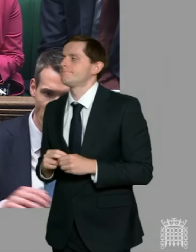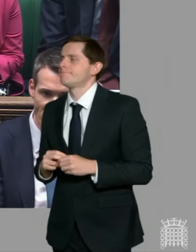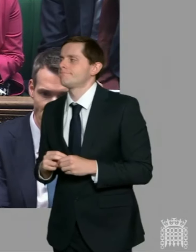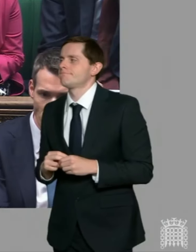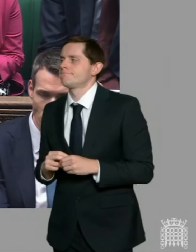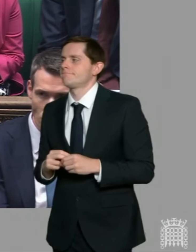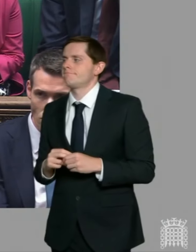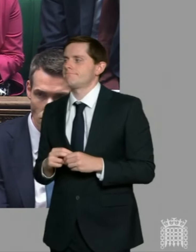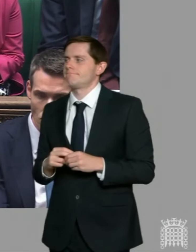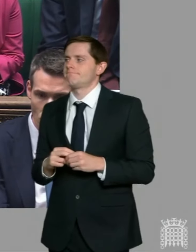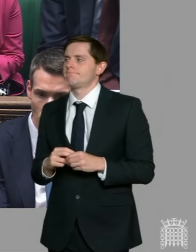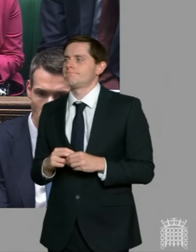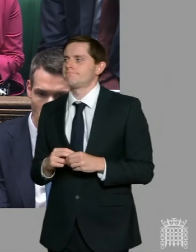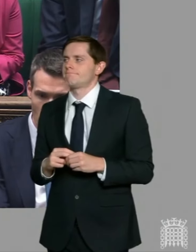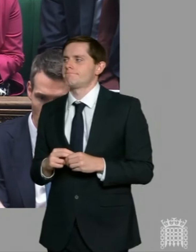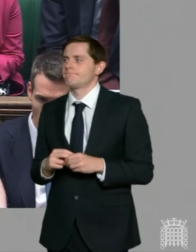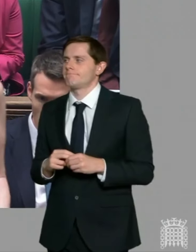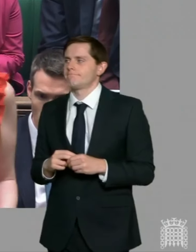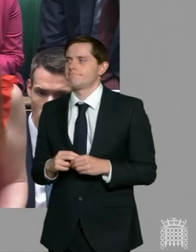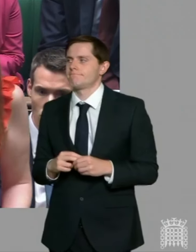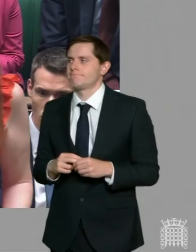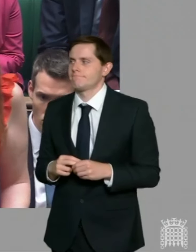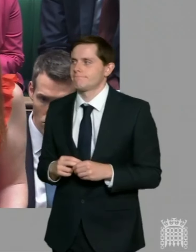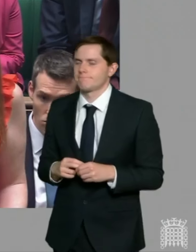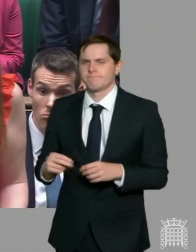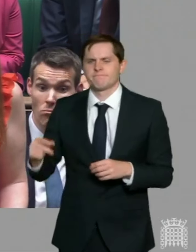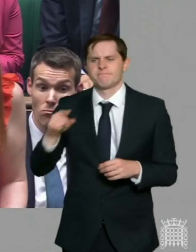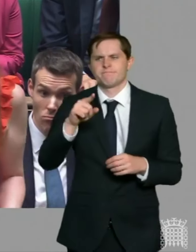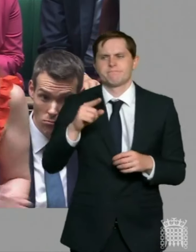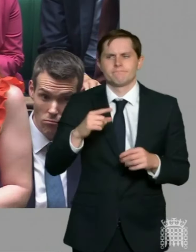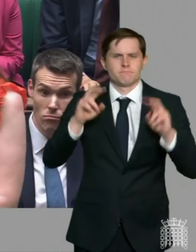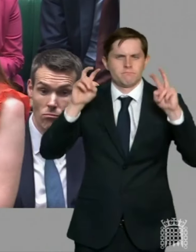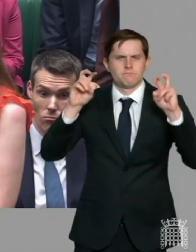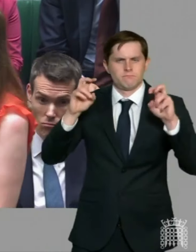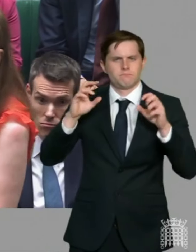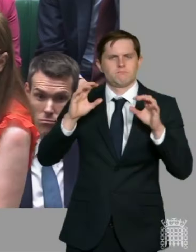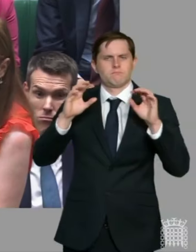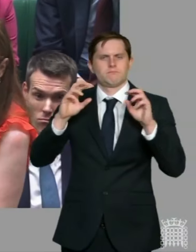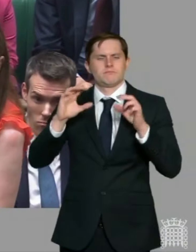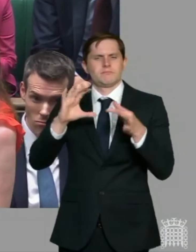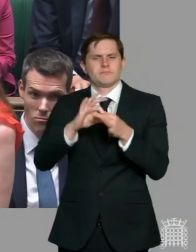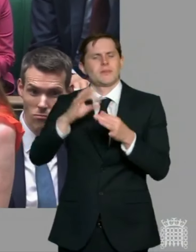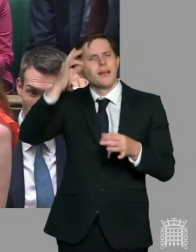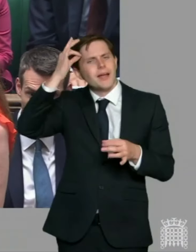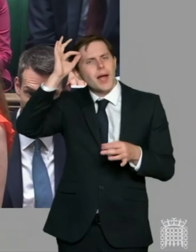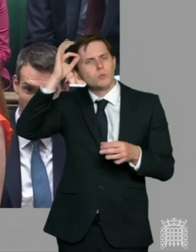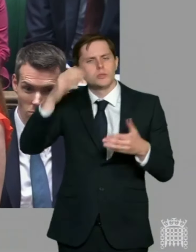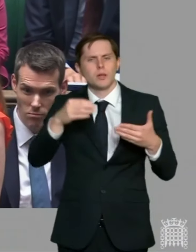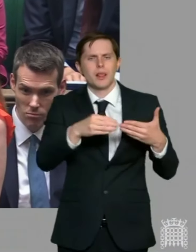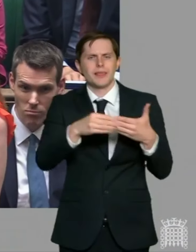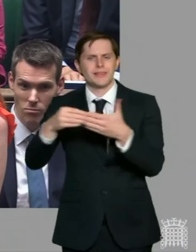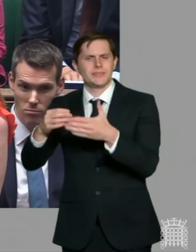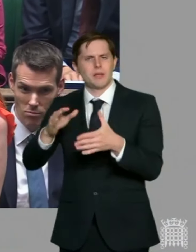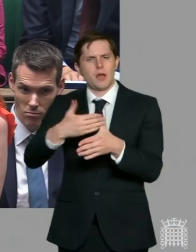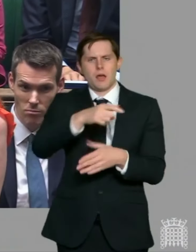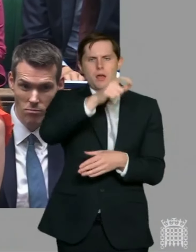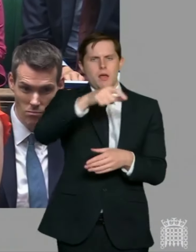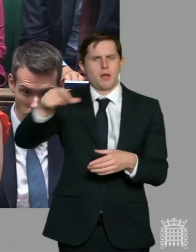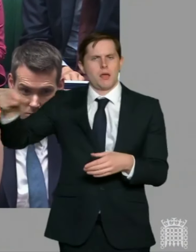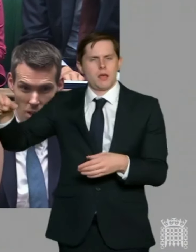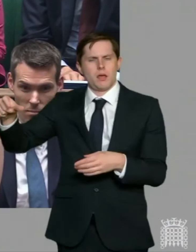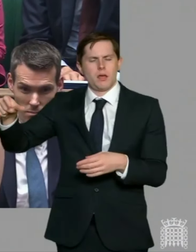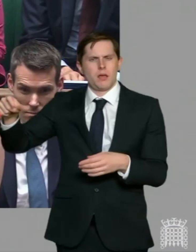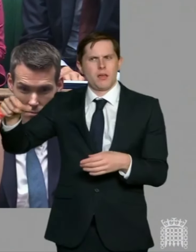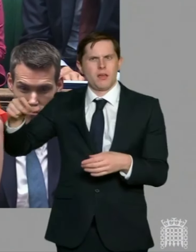council leaders. I find that astonishing because the council leaders that I've spoke to were absolutely overjoyous with the fact that the Tories